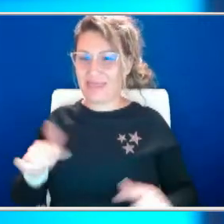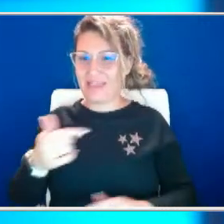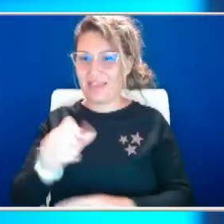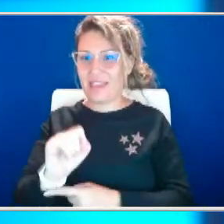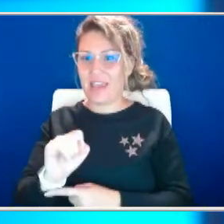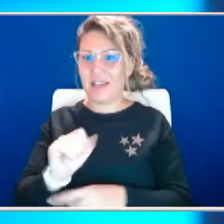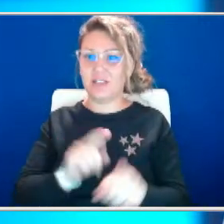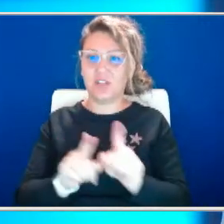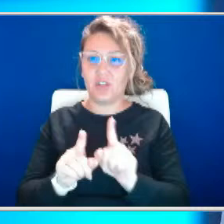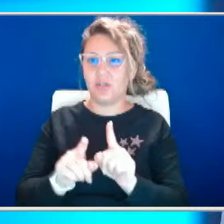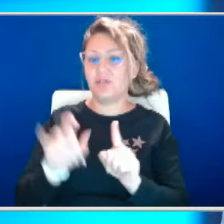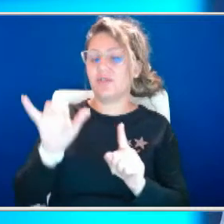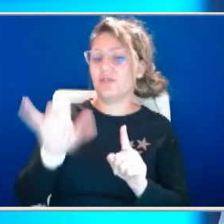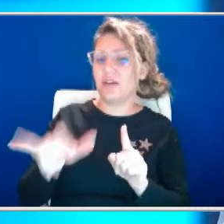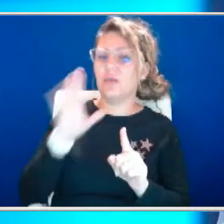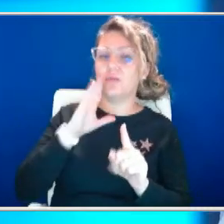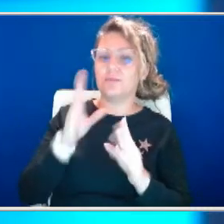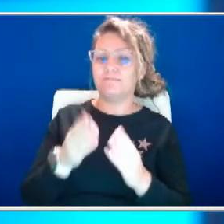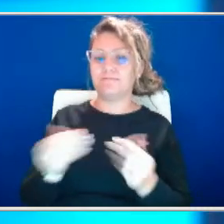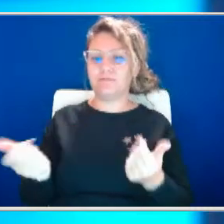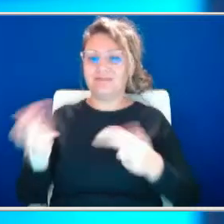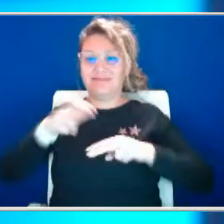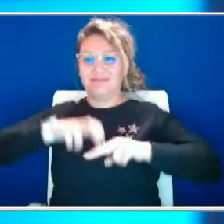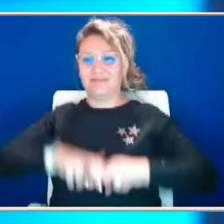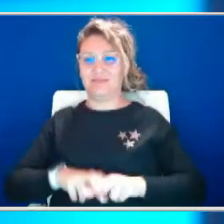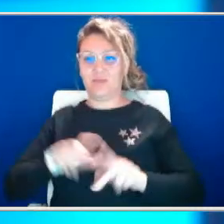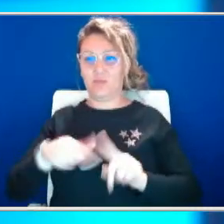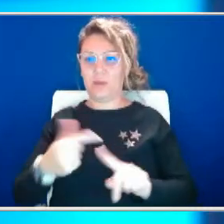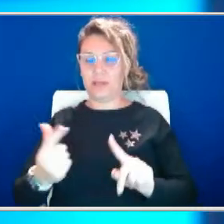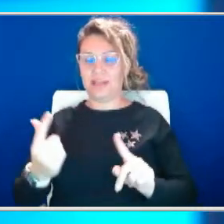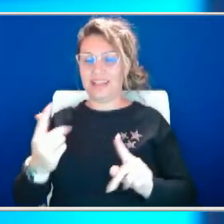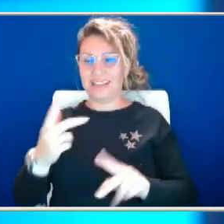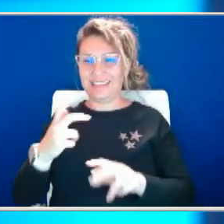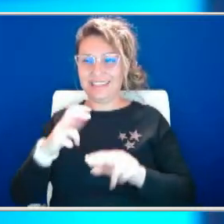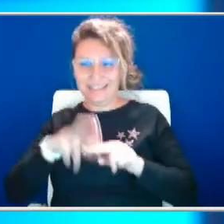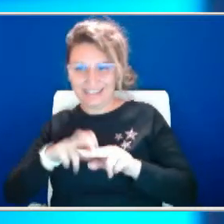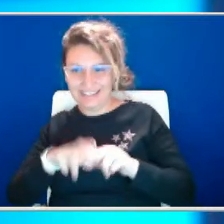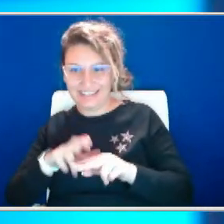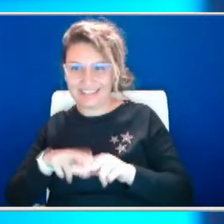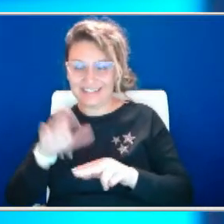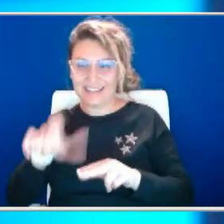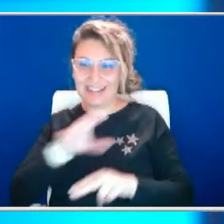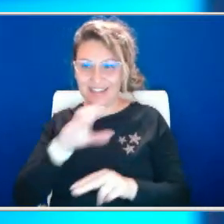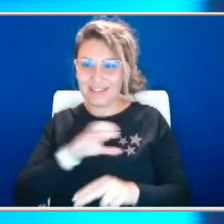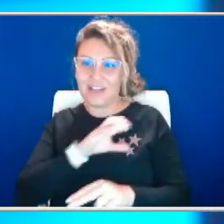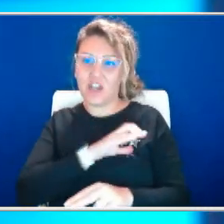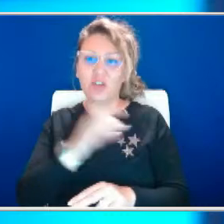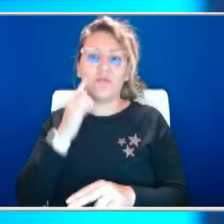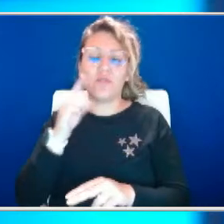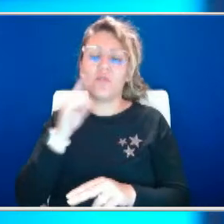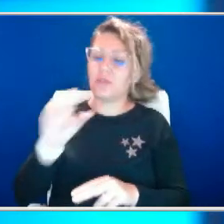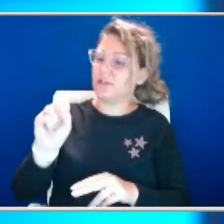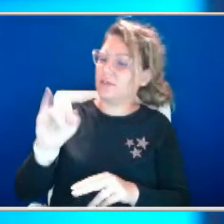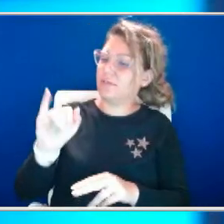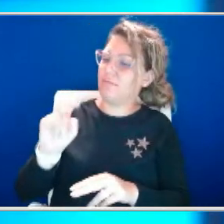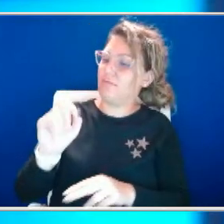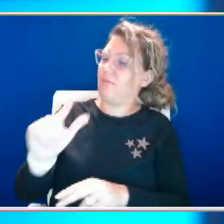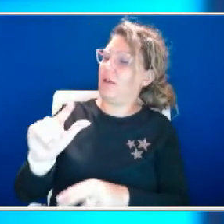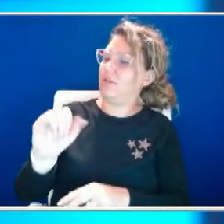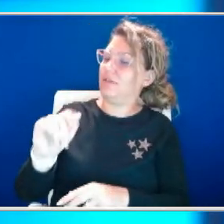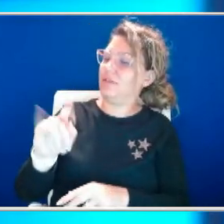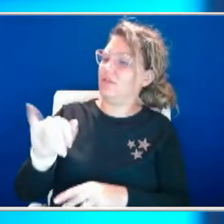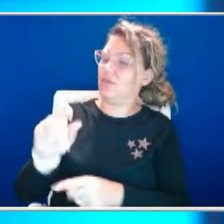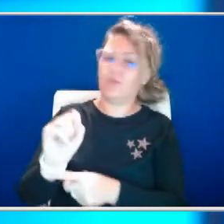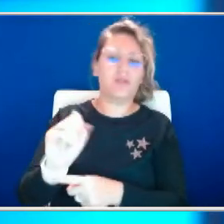going to resolve when they sit back down. So that's really kind of the characteristics of spinal stenosis. Another kind of characteristic sign